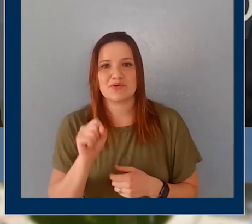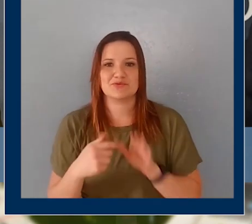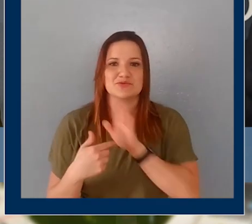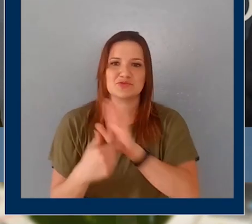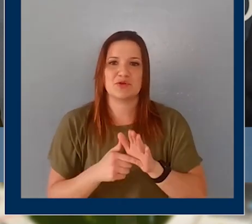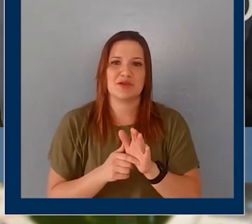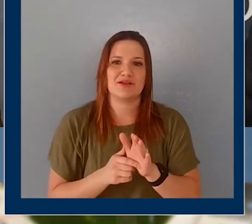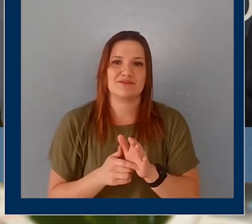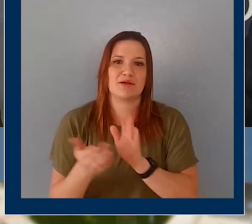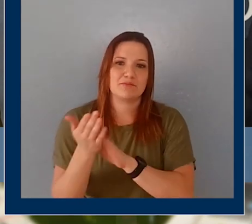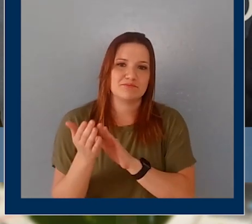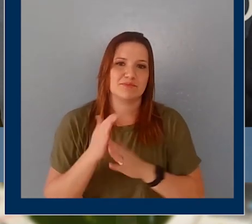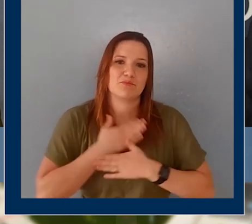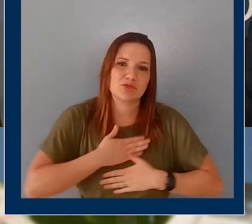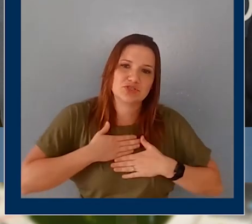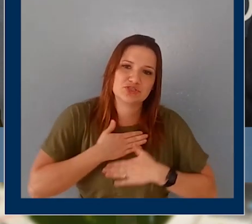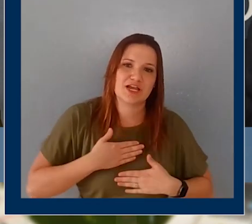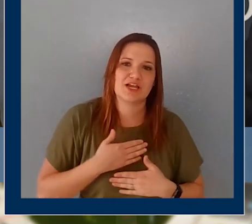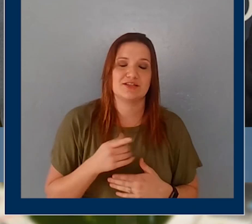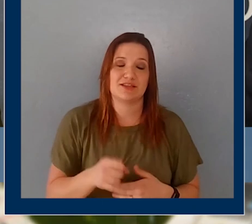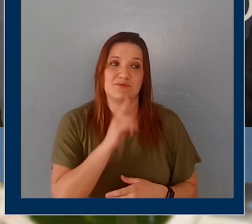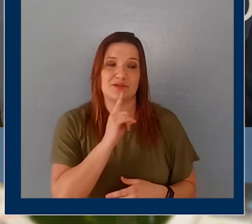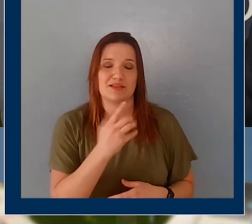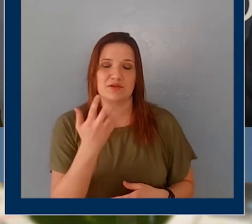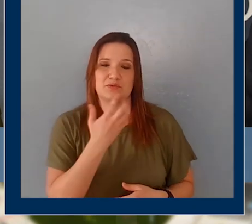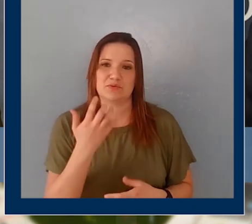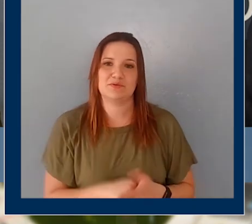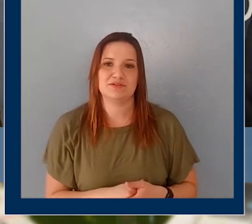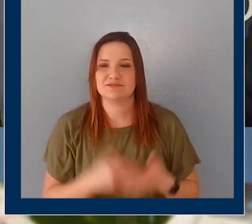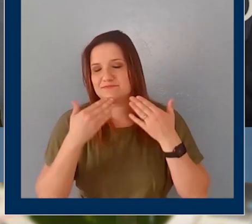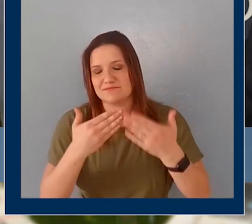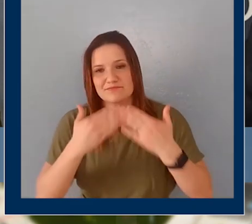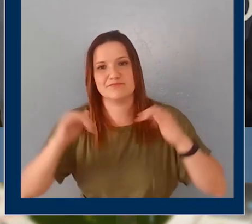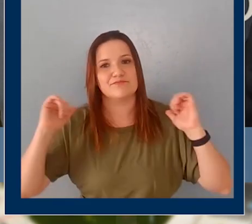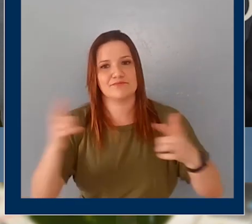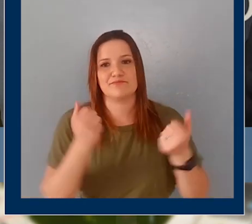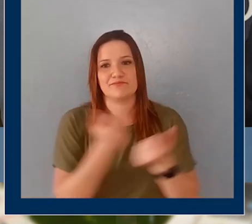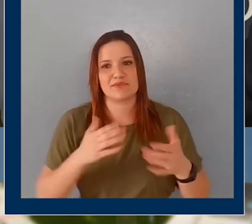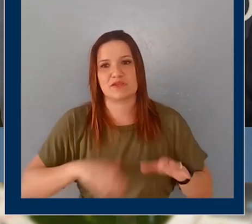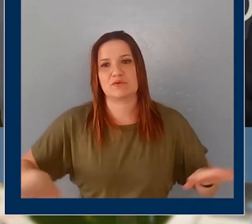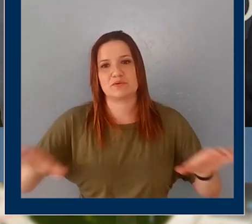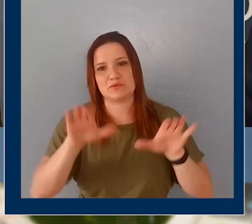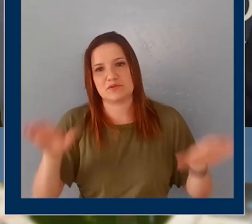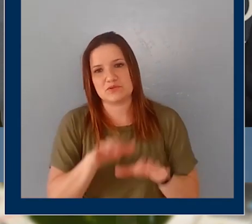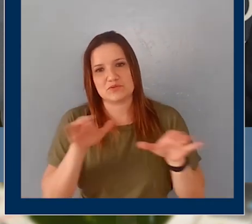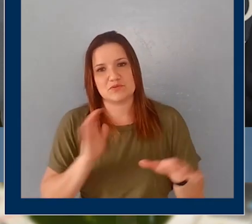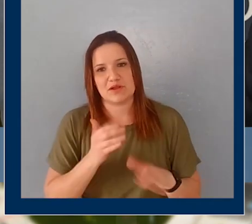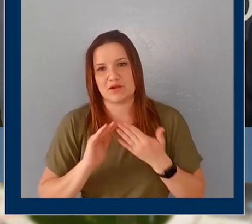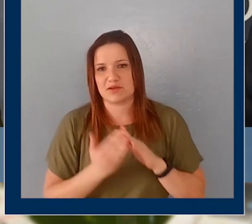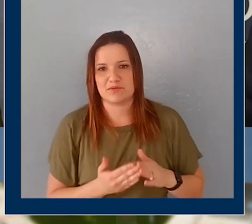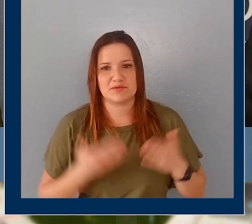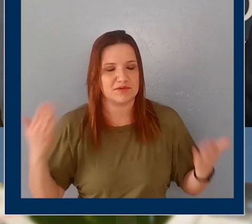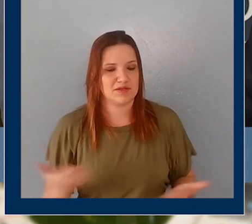like crisis care. I want you to feel confident that we're being forthright with you and that you can share that information